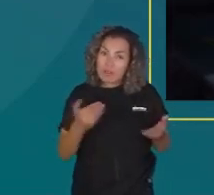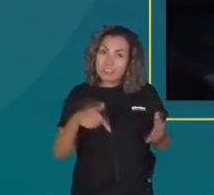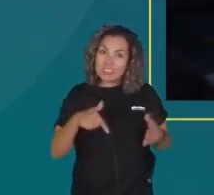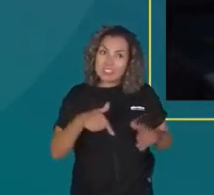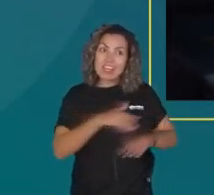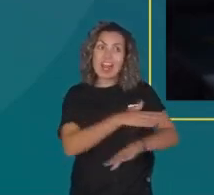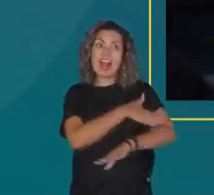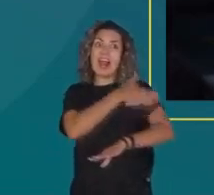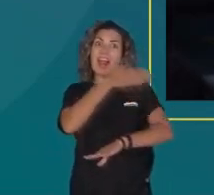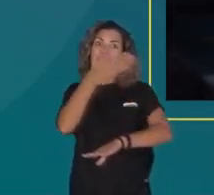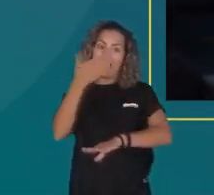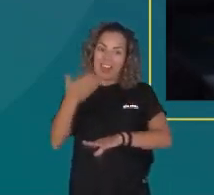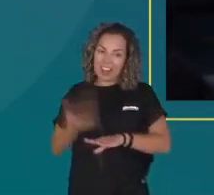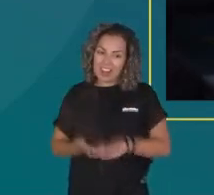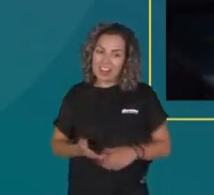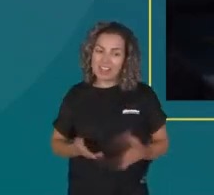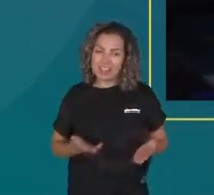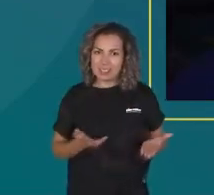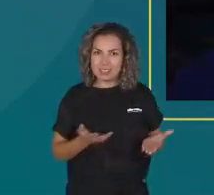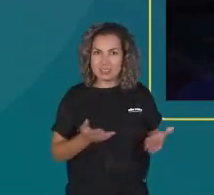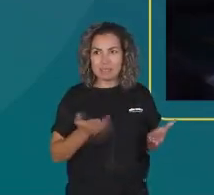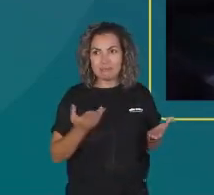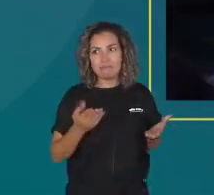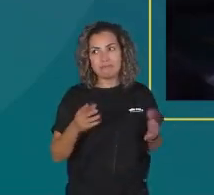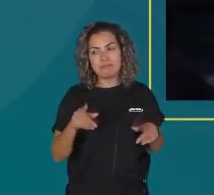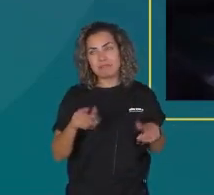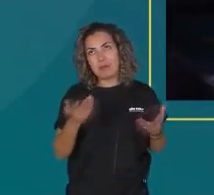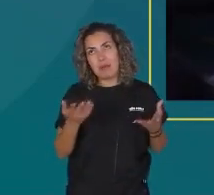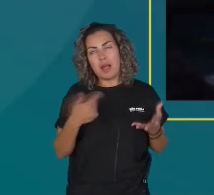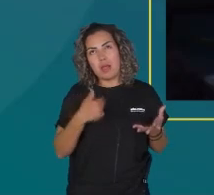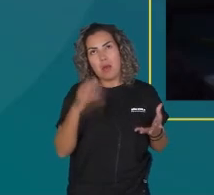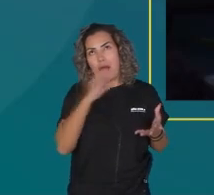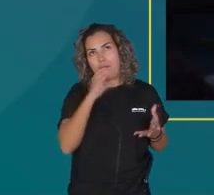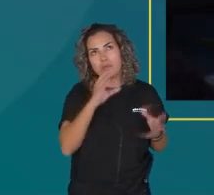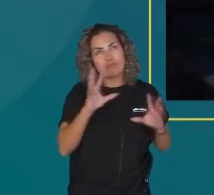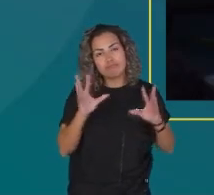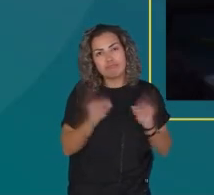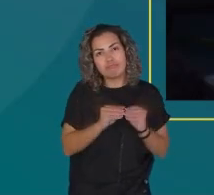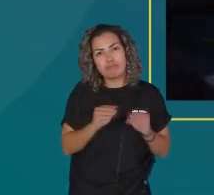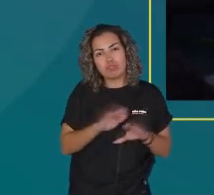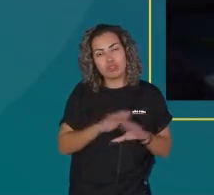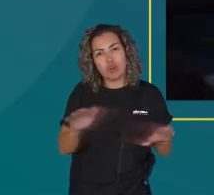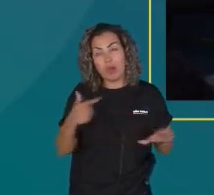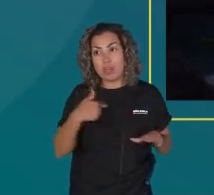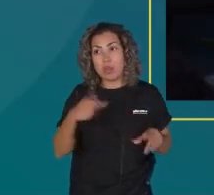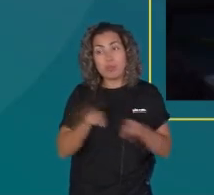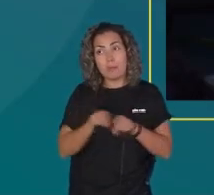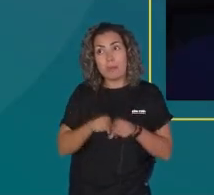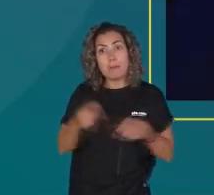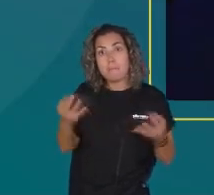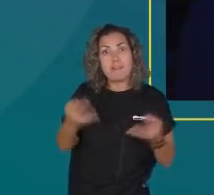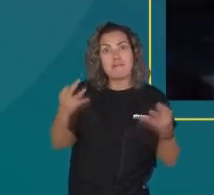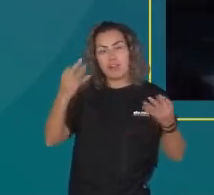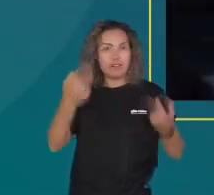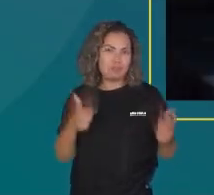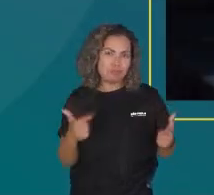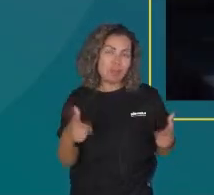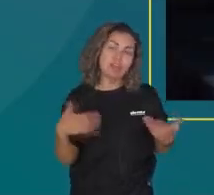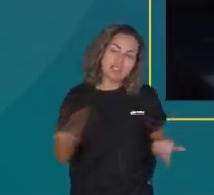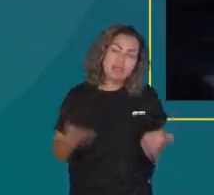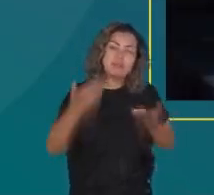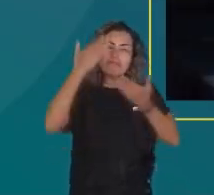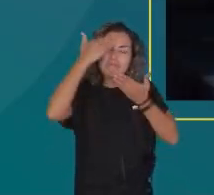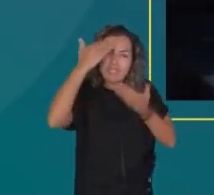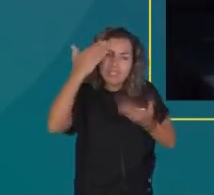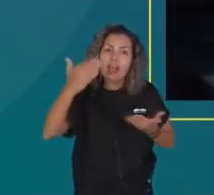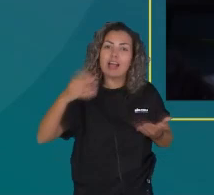others, so we can all share and all learn. So I think I just want to say thank you to this, to Iclei and all the other cities that are participated. It's